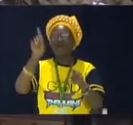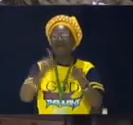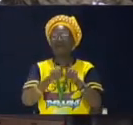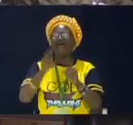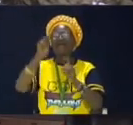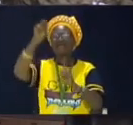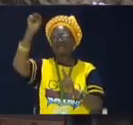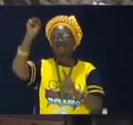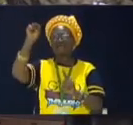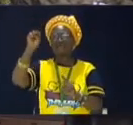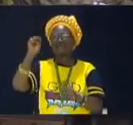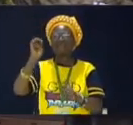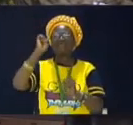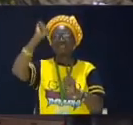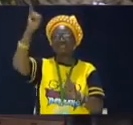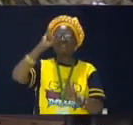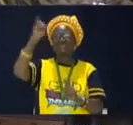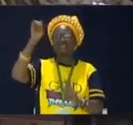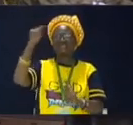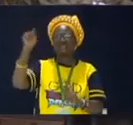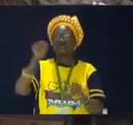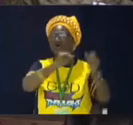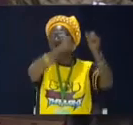He is the Almighty God.